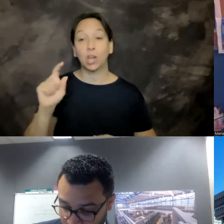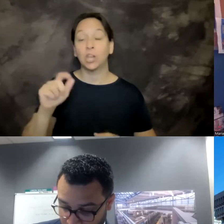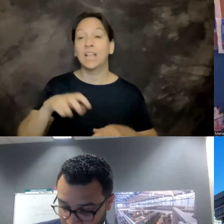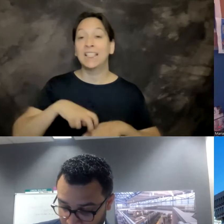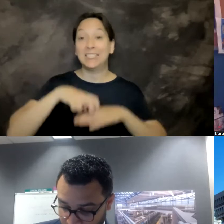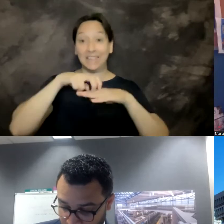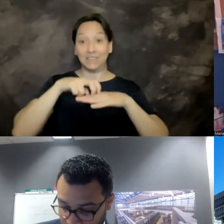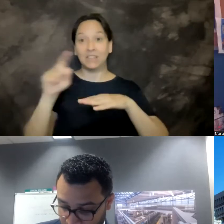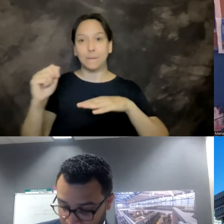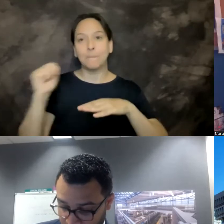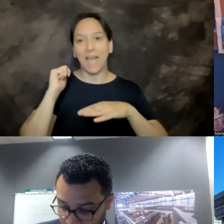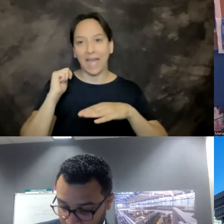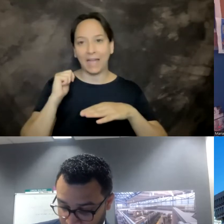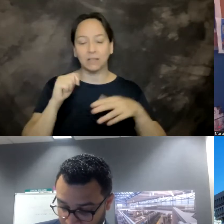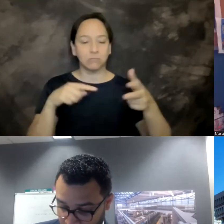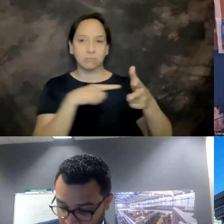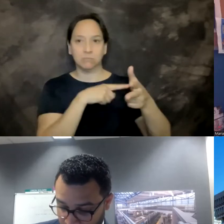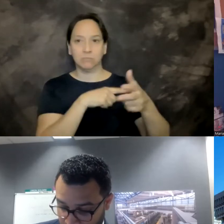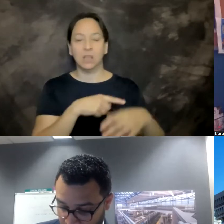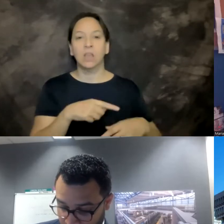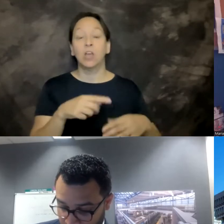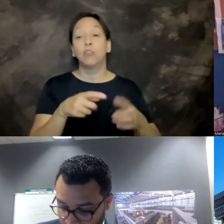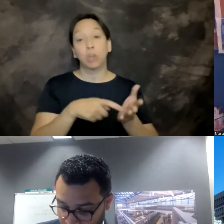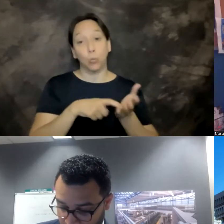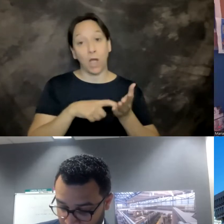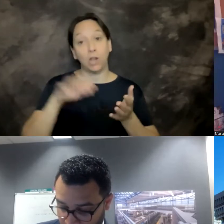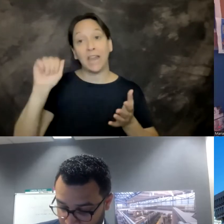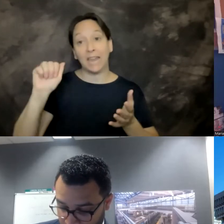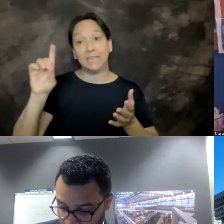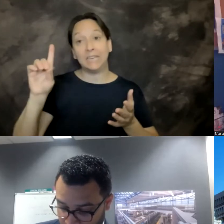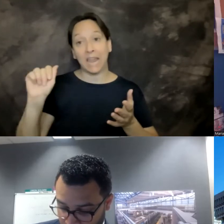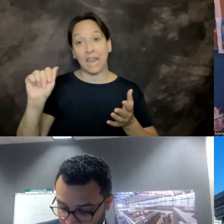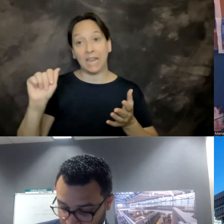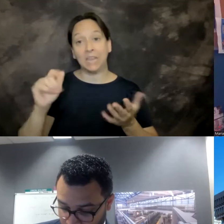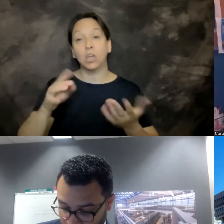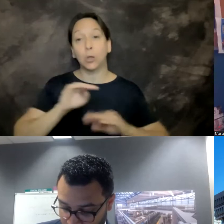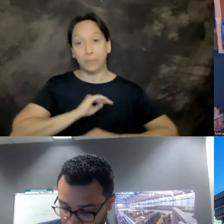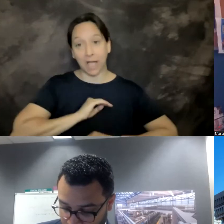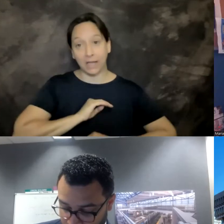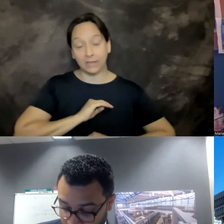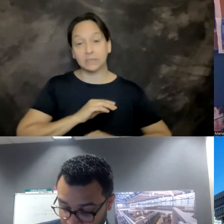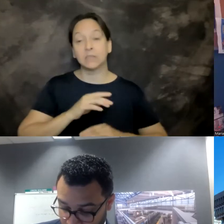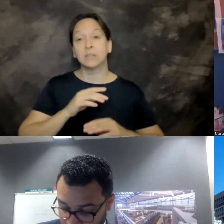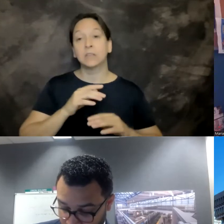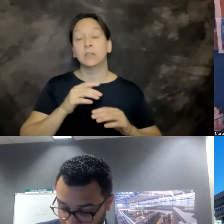They are required to be ADA compliant, which means 2 wheelchairs will be secured in the back, but it depends on the sizes. We know